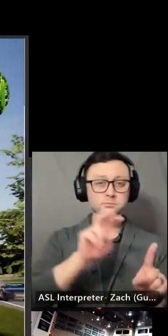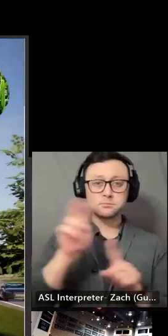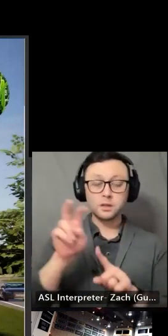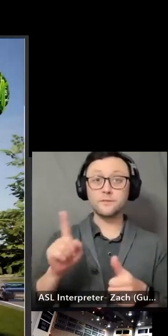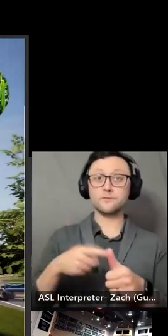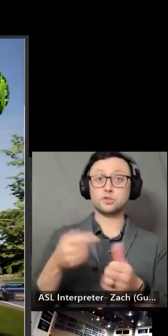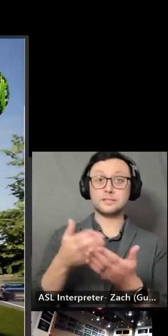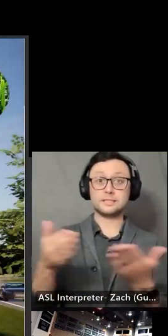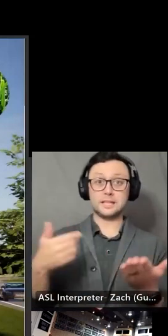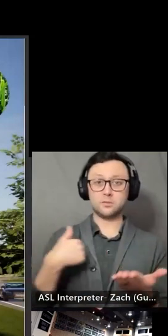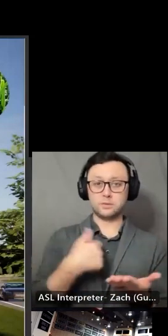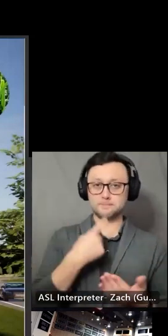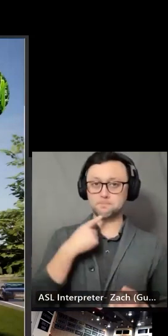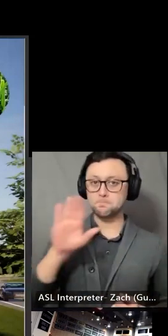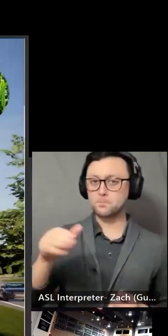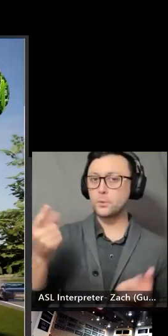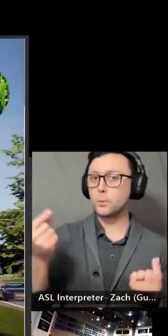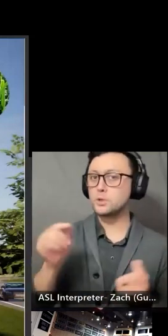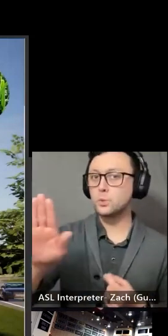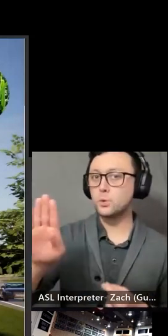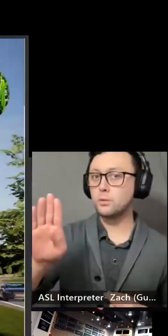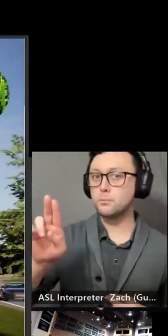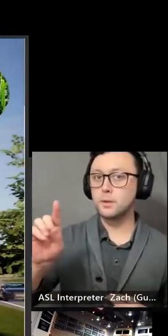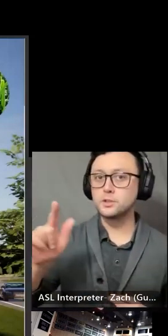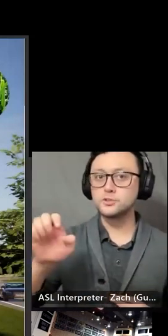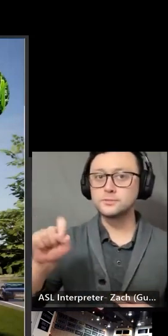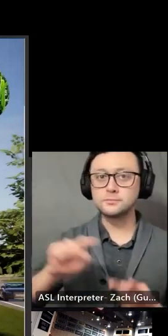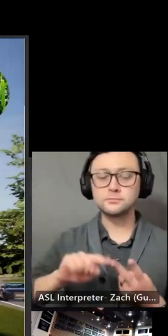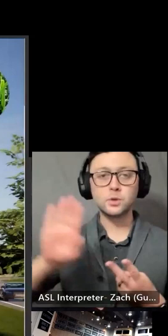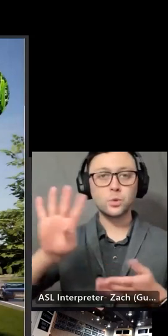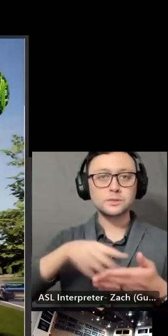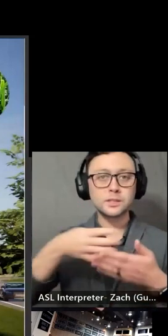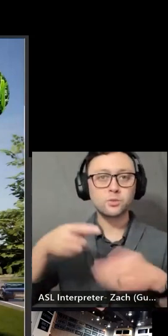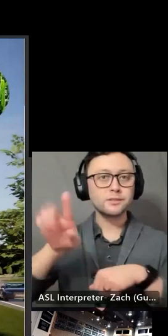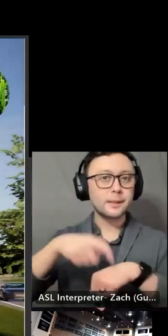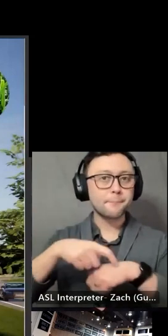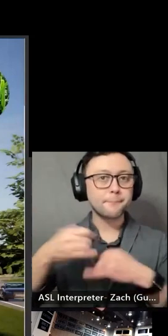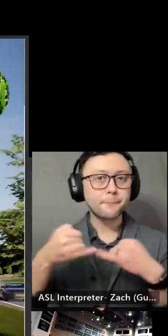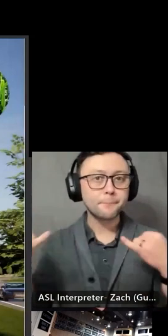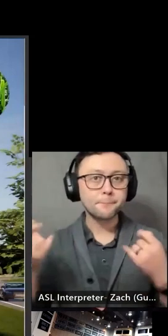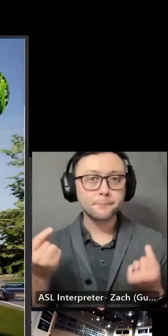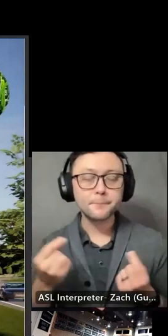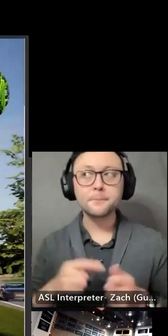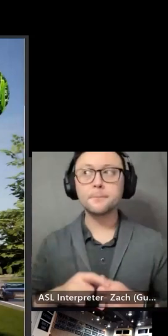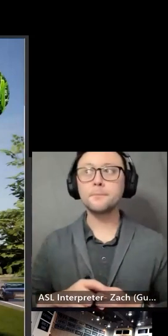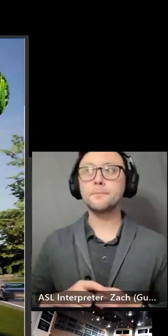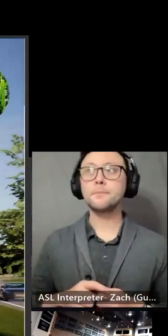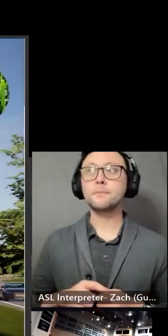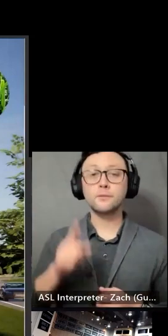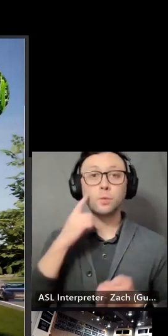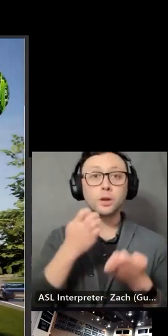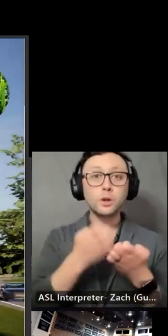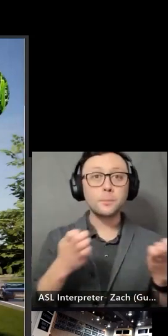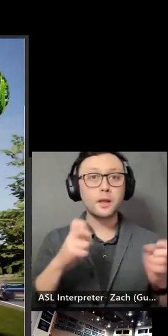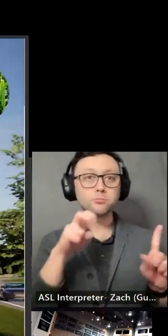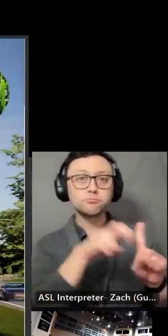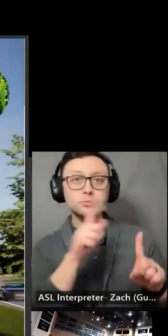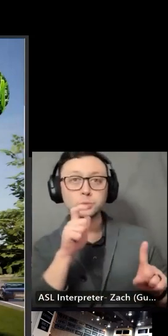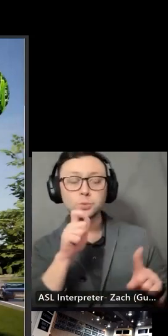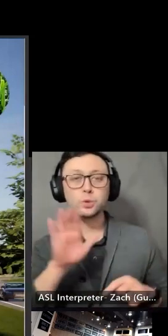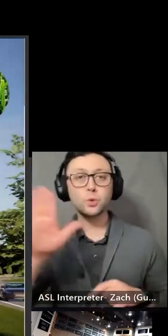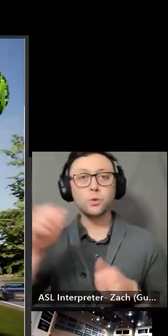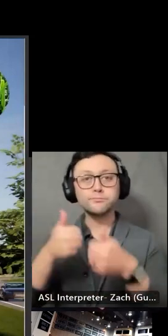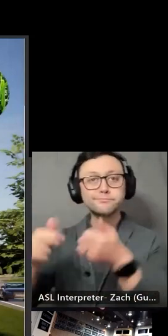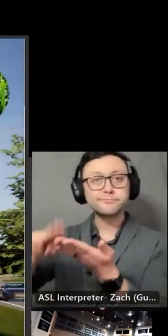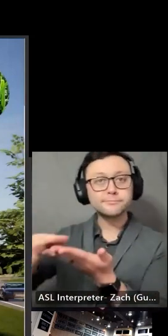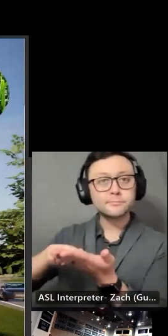for was, what is your budget? What's your schedule? What are your people that you're going to go to for your equipment? Who are the subcontractors going to